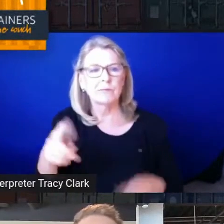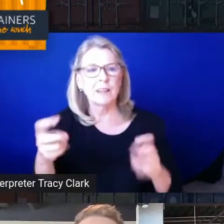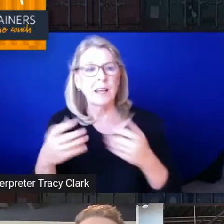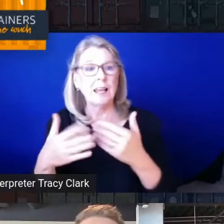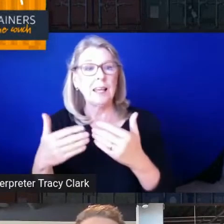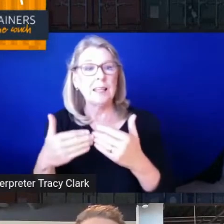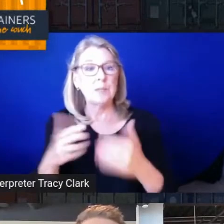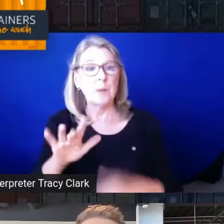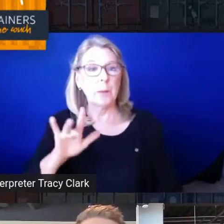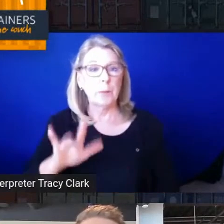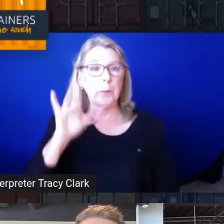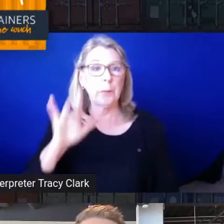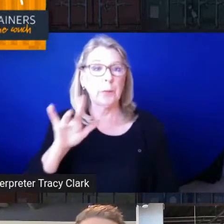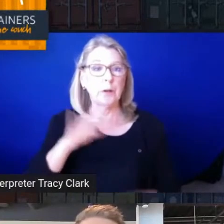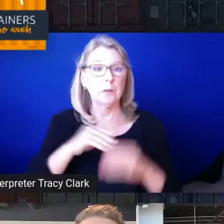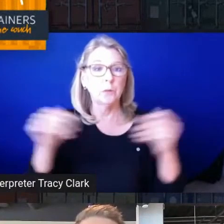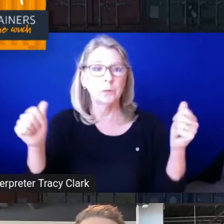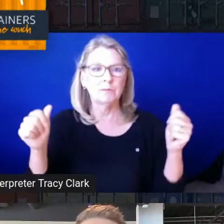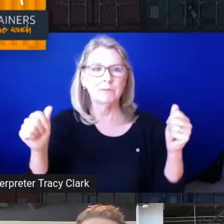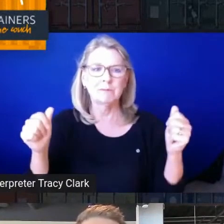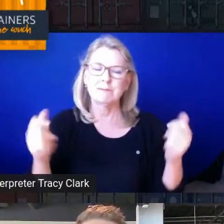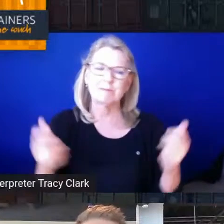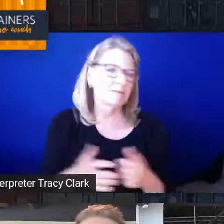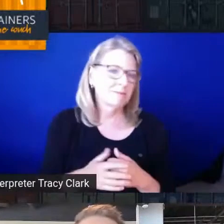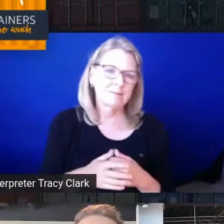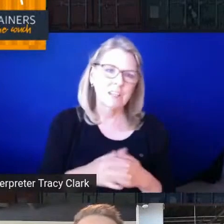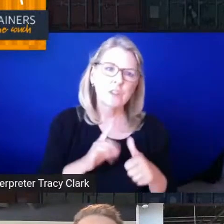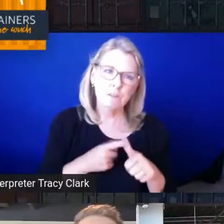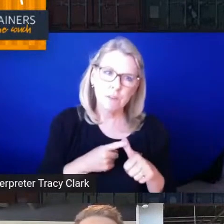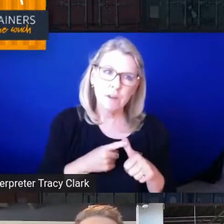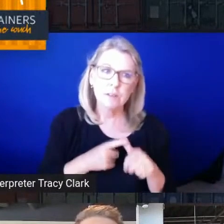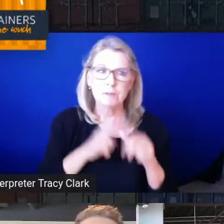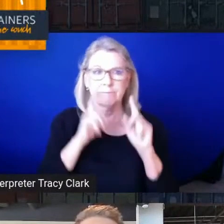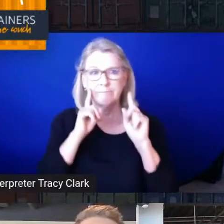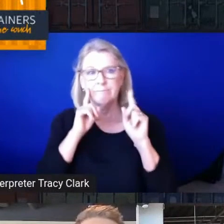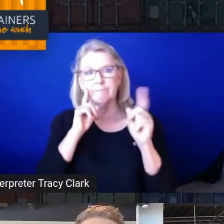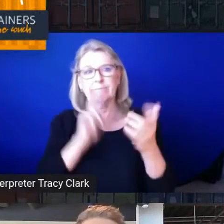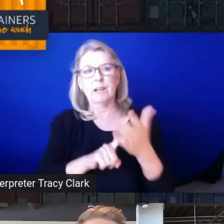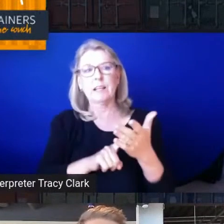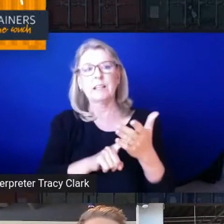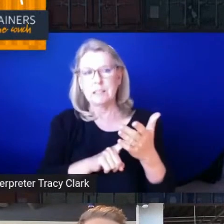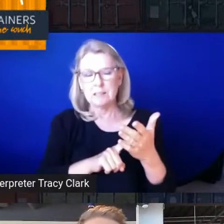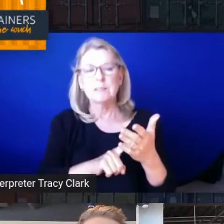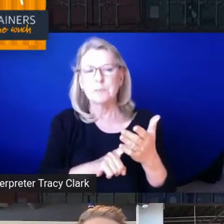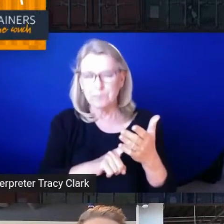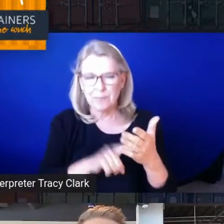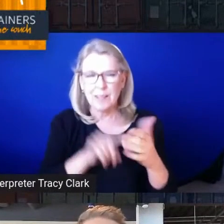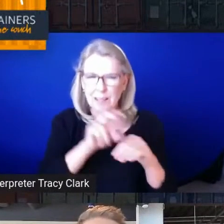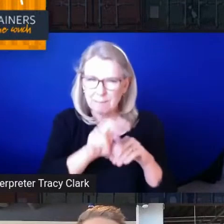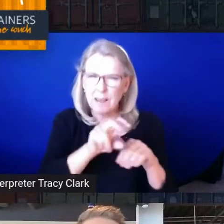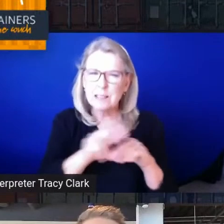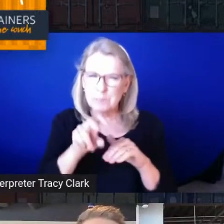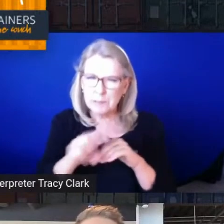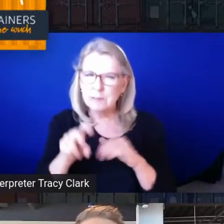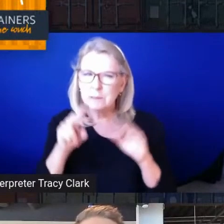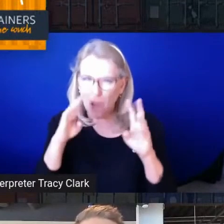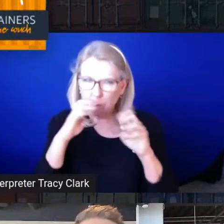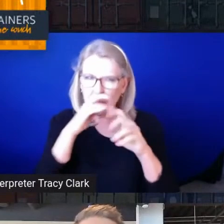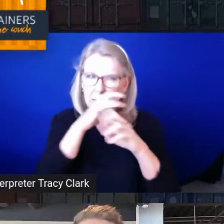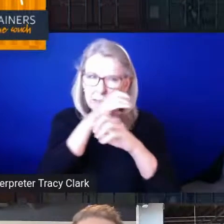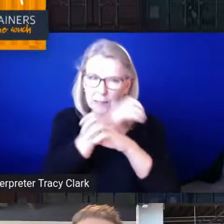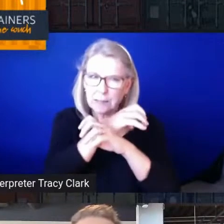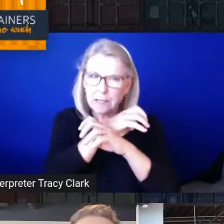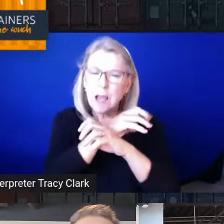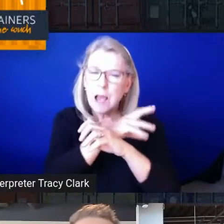just recognizing the investment and complexity and being eyes open that, you know, you're going to live in probably, you know, a hybrid